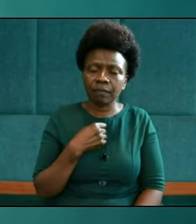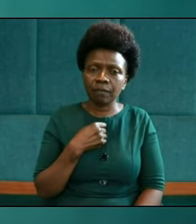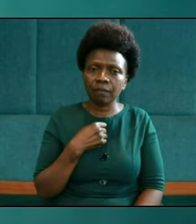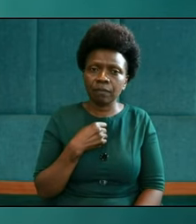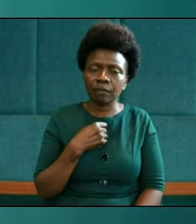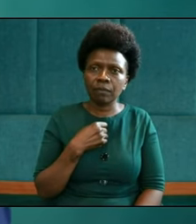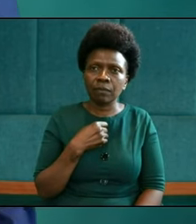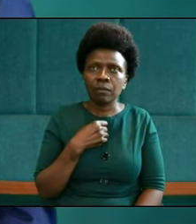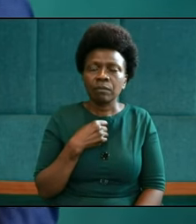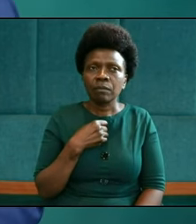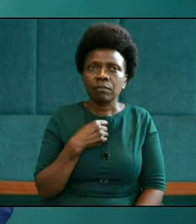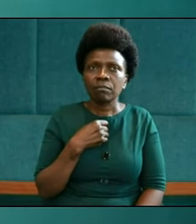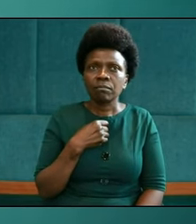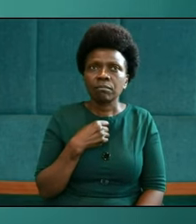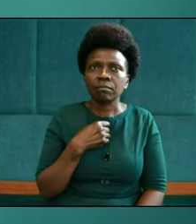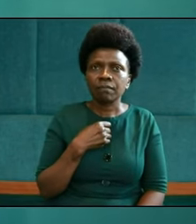And